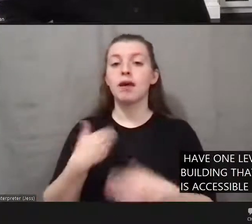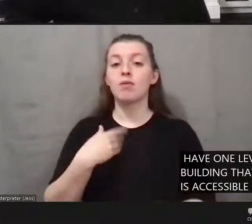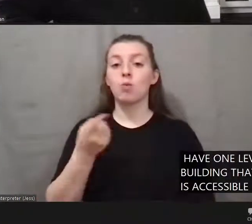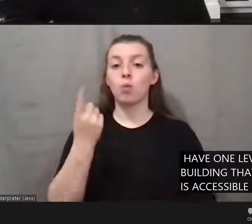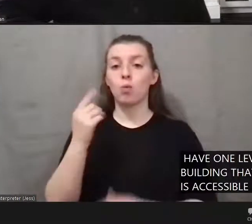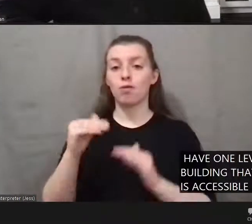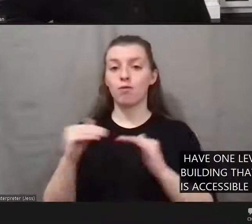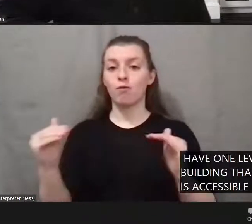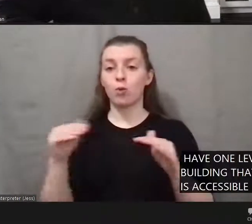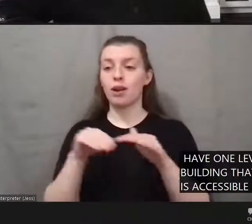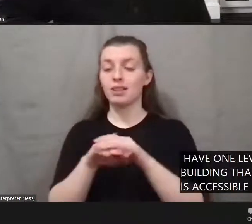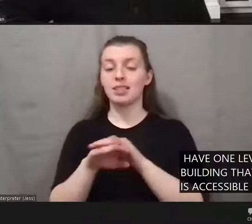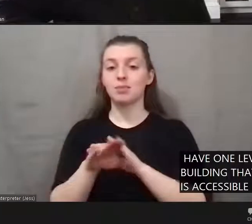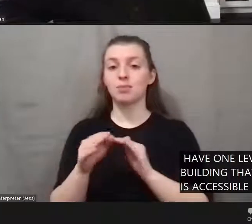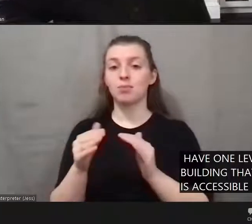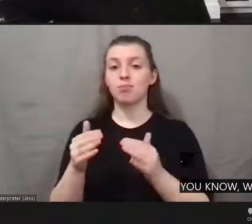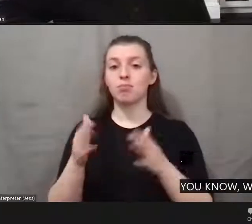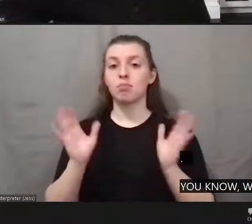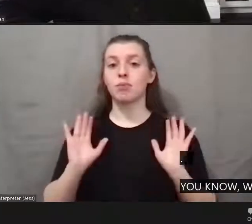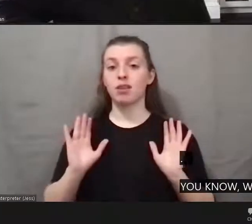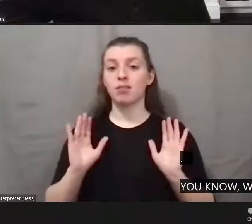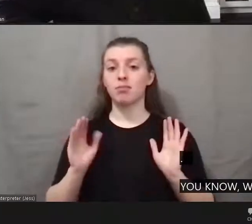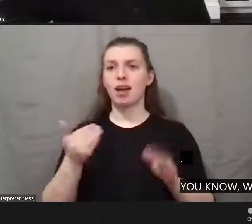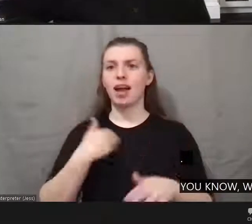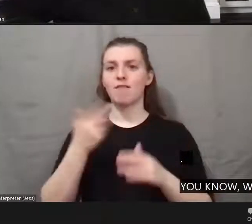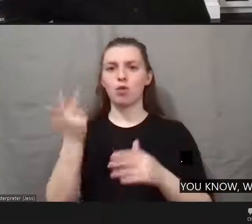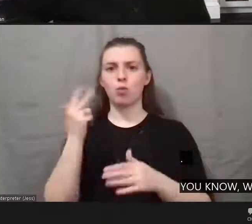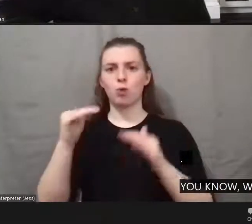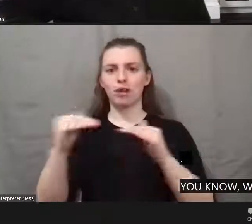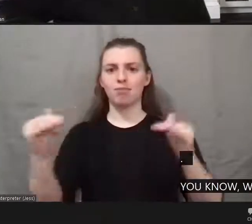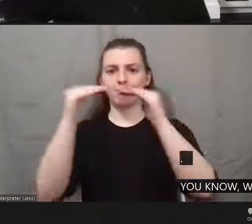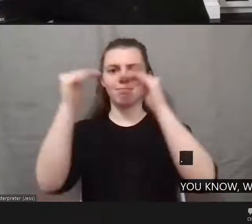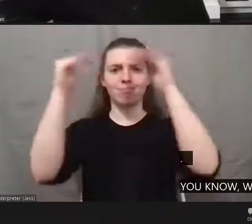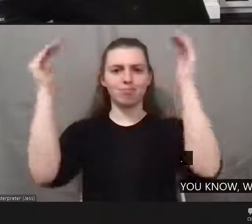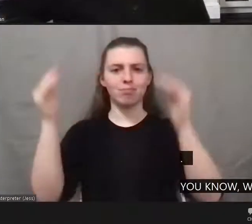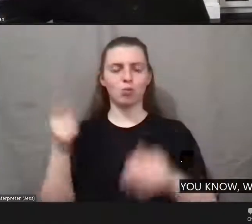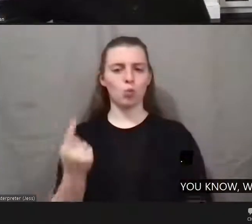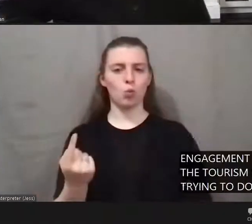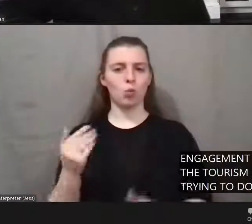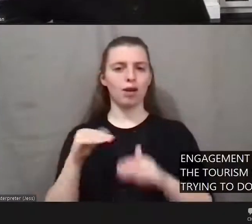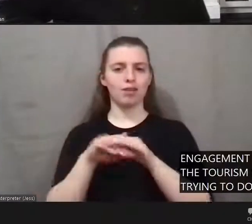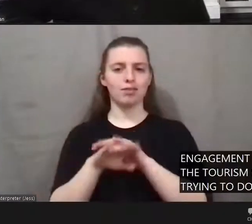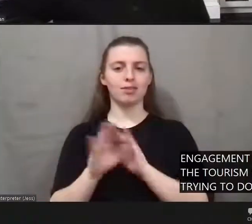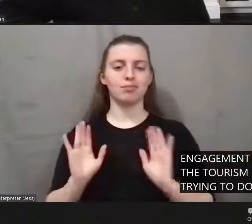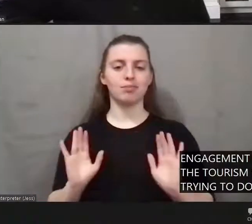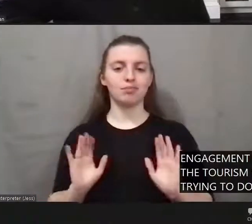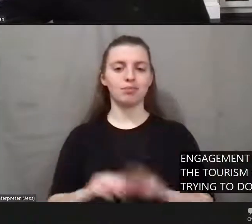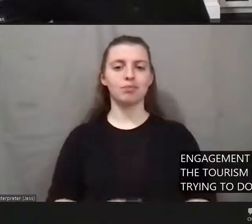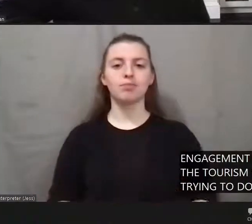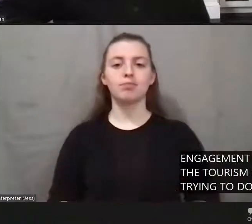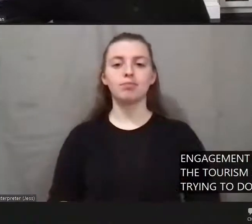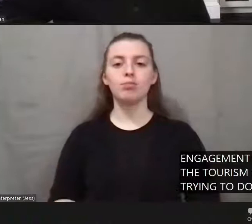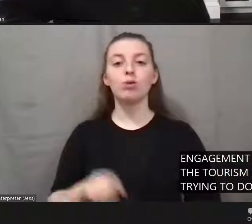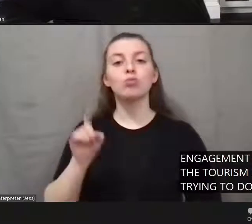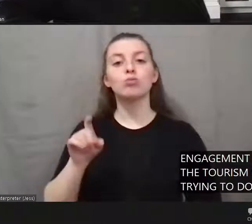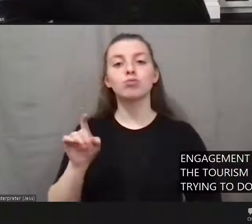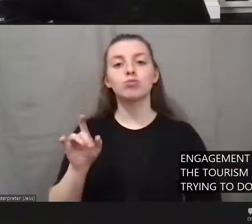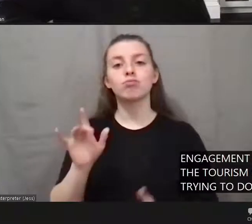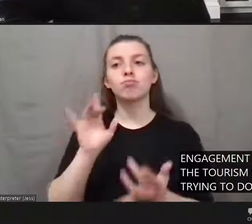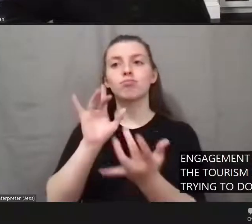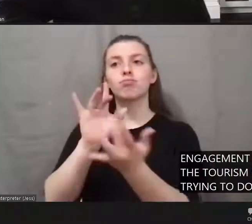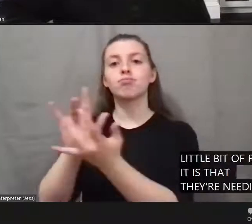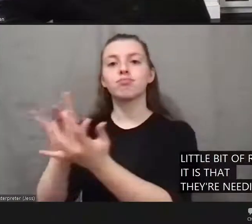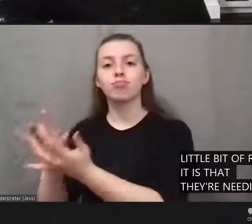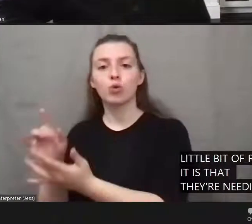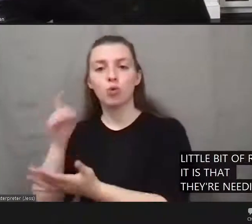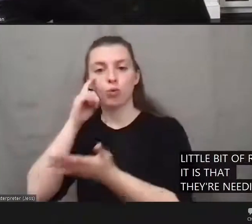We've been doing a lot of engagement with the tourism sector right now as we're trying to do a little bit of research and find out what it is that they're needing. And that's the first thing we